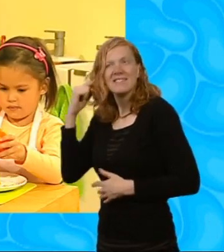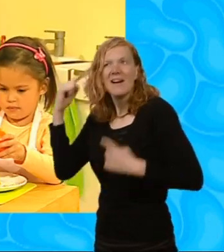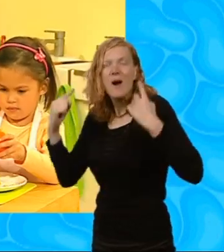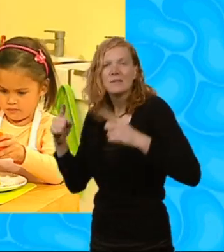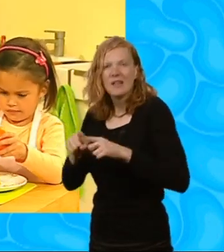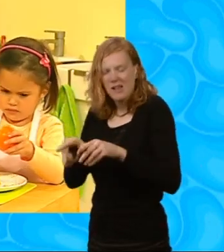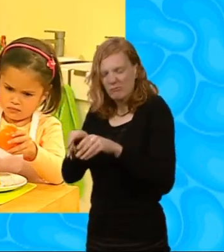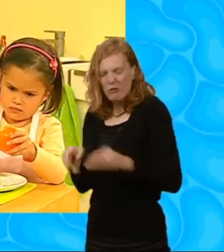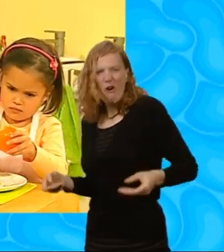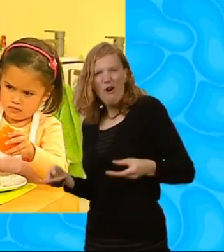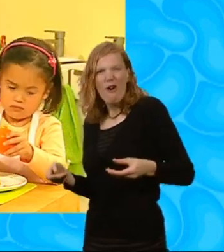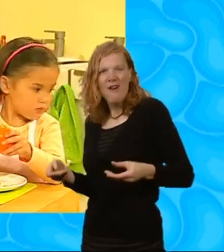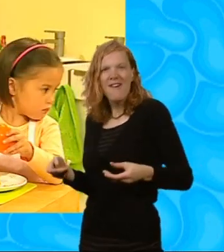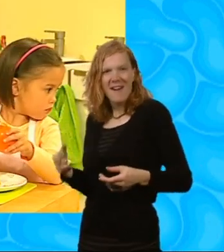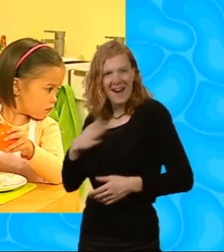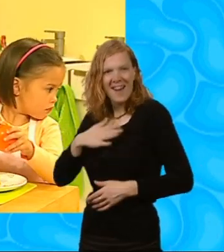1, 2, 3.